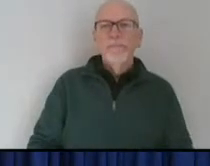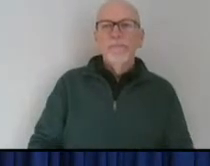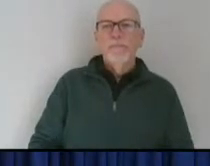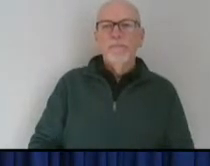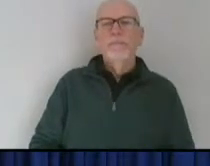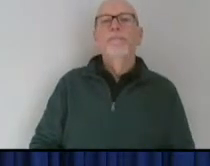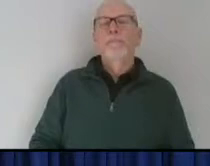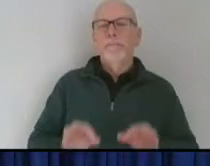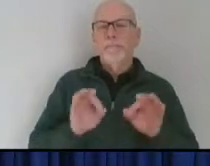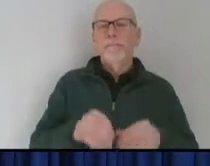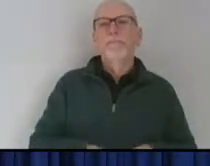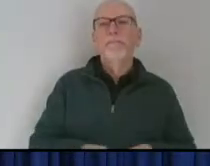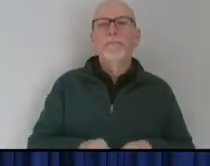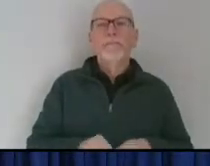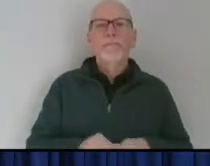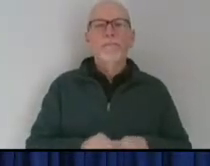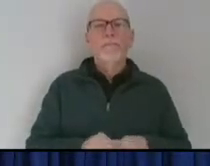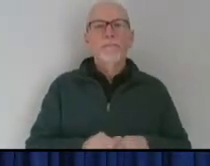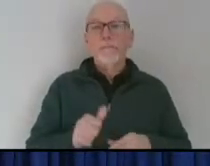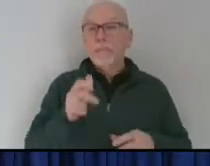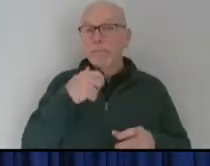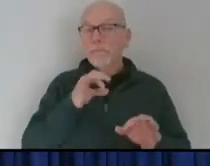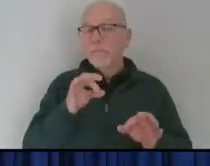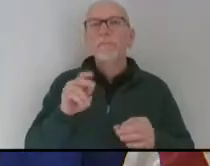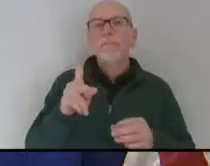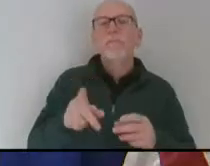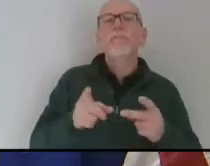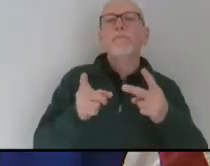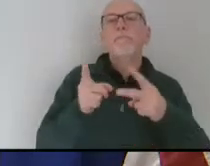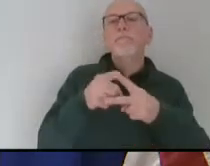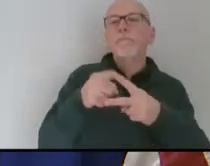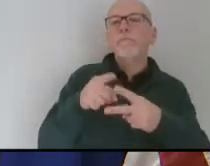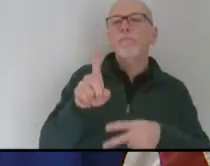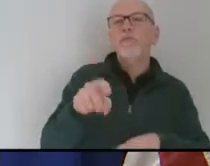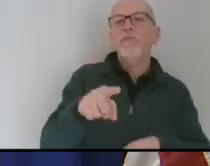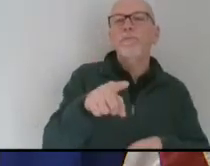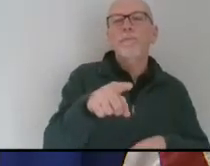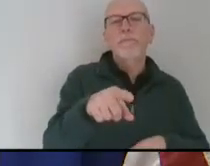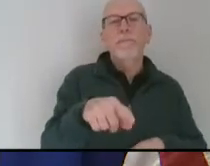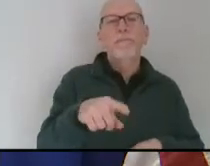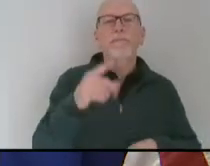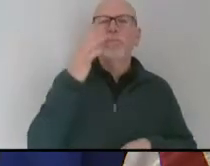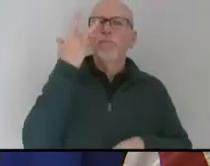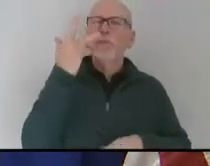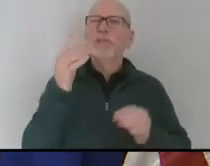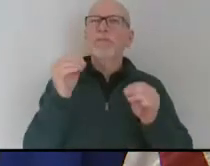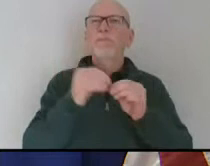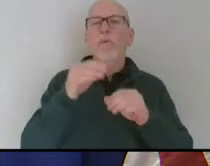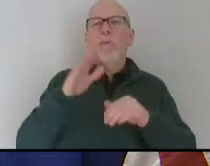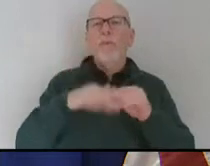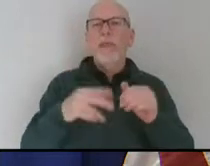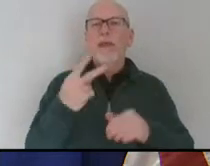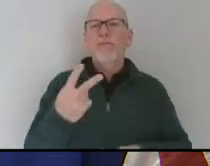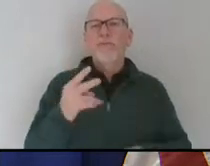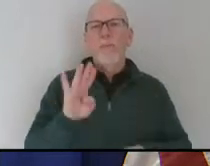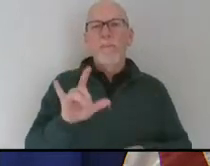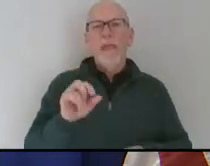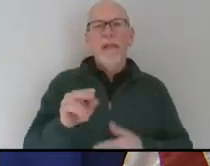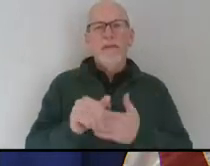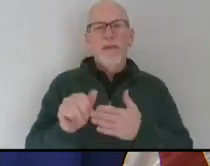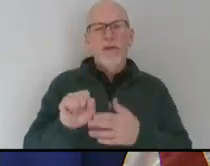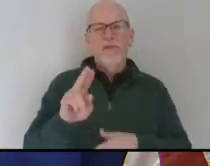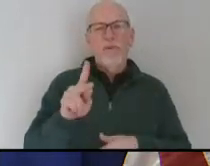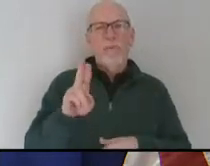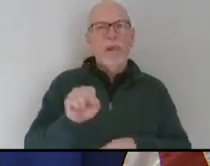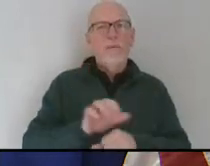And then, can you still hear me? Yes. Excellent. So for the governor, why is a more than $2 billion surplus necessary? What